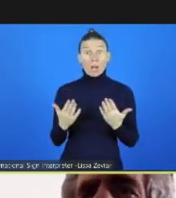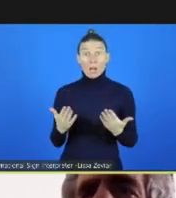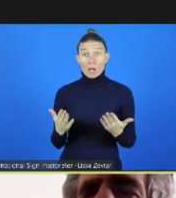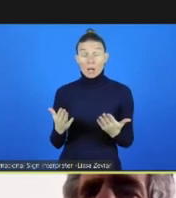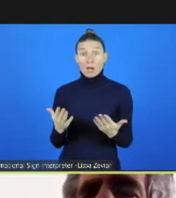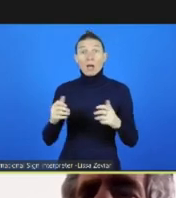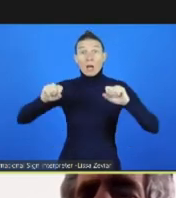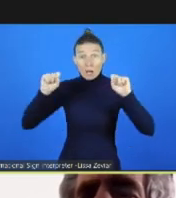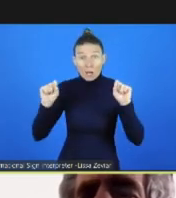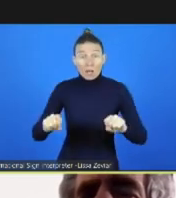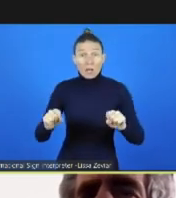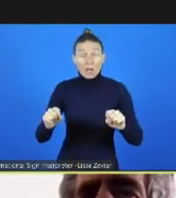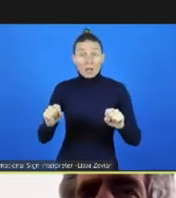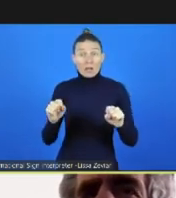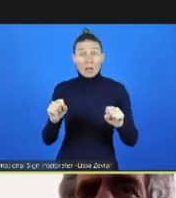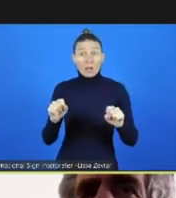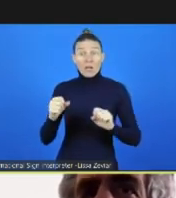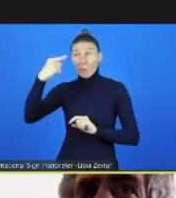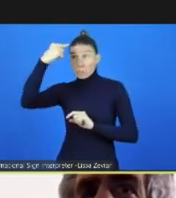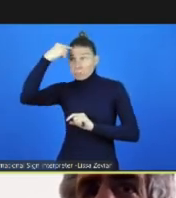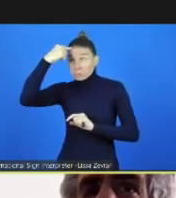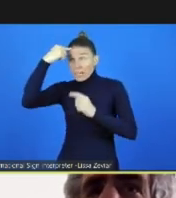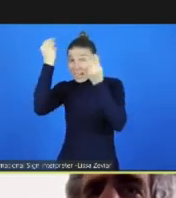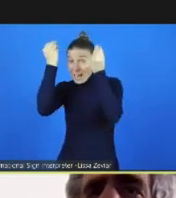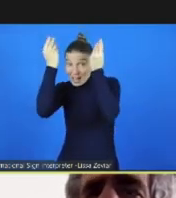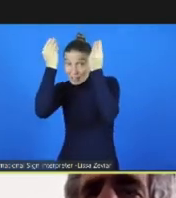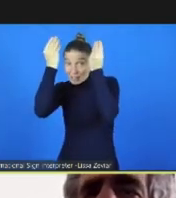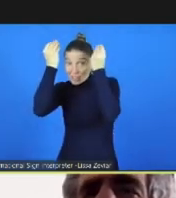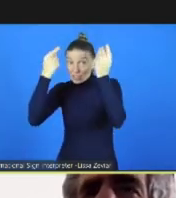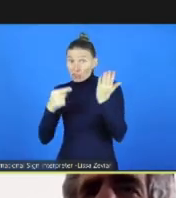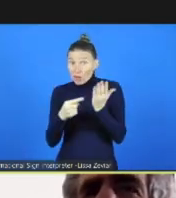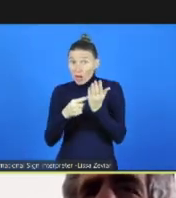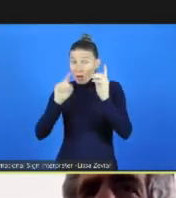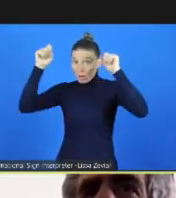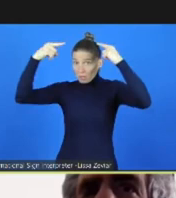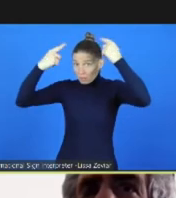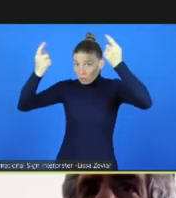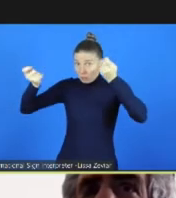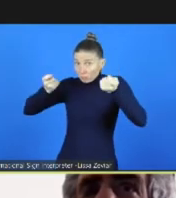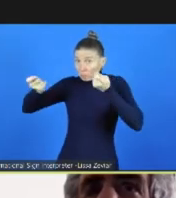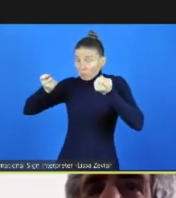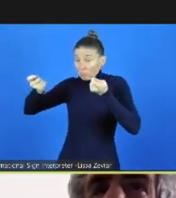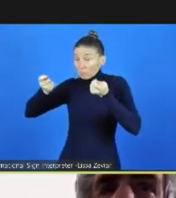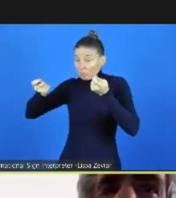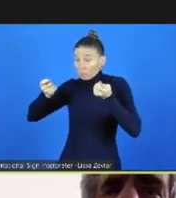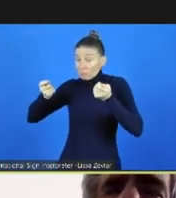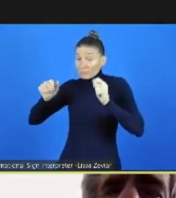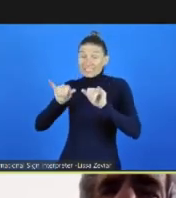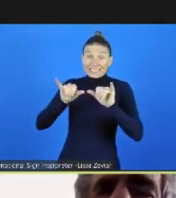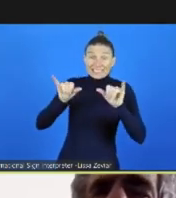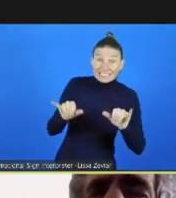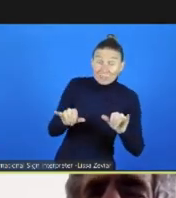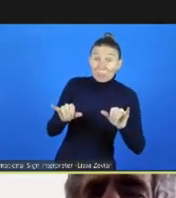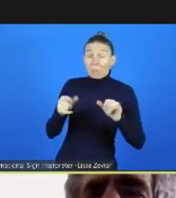can use brain actuation technology to begin to control systems and devices. There are ways of